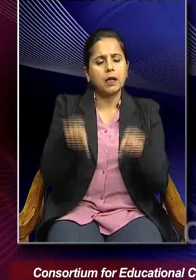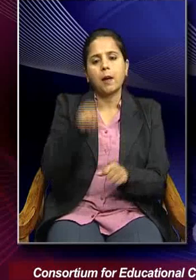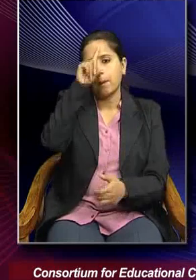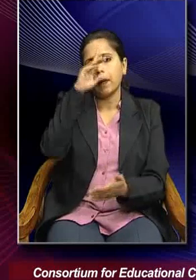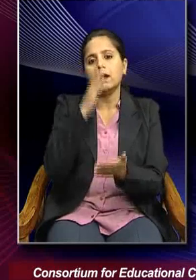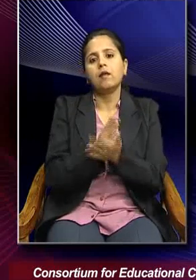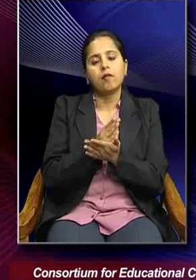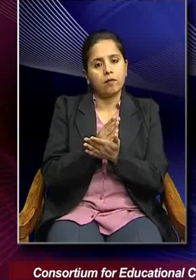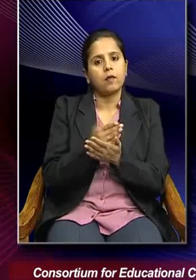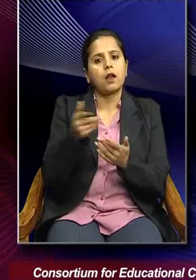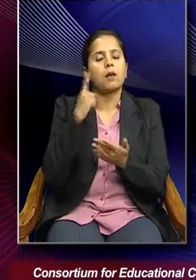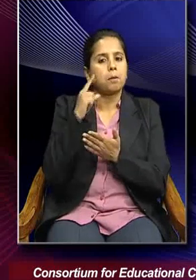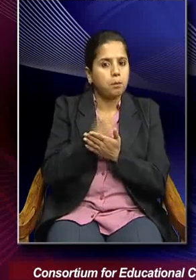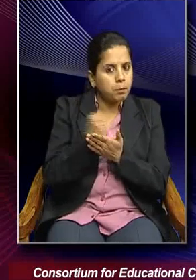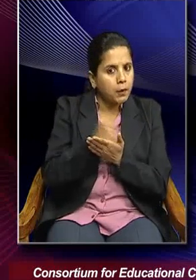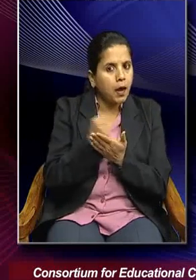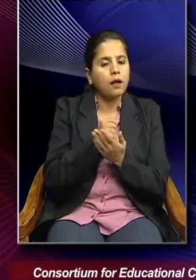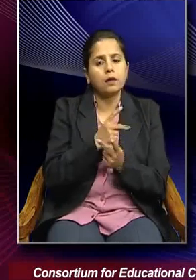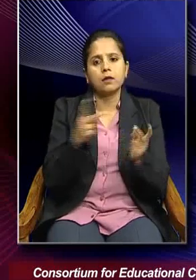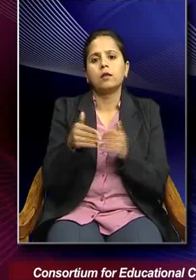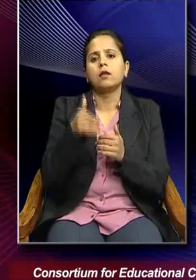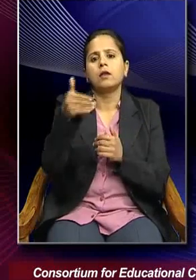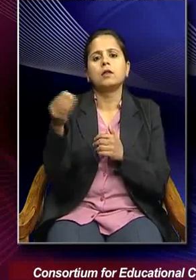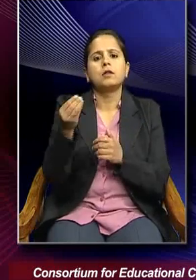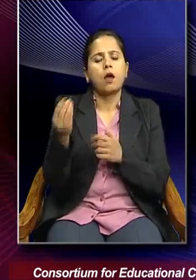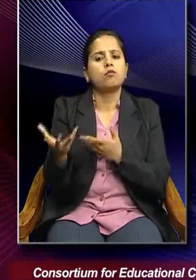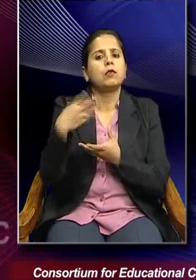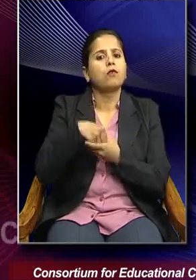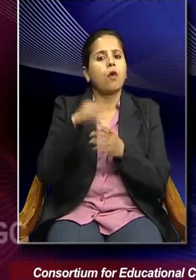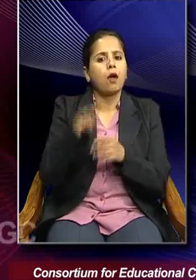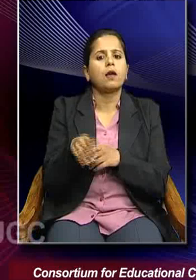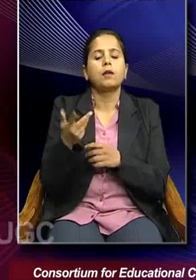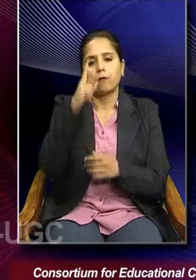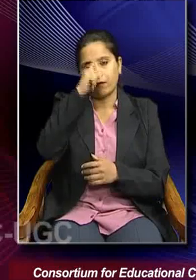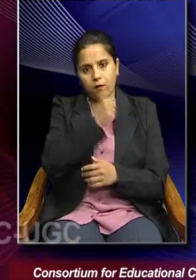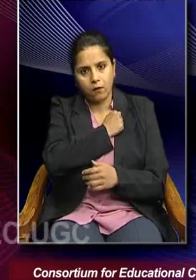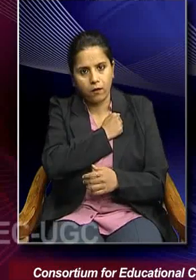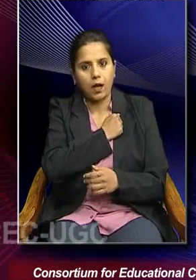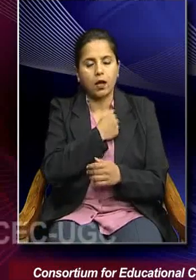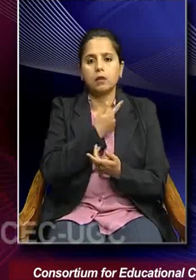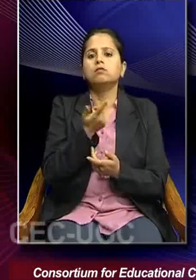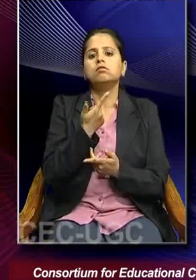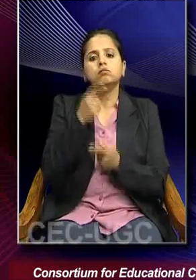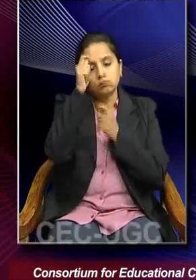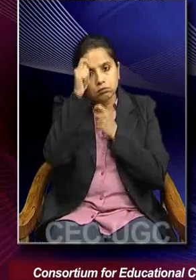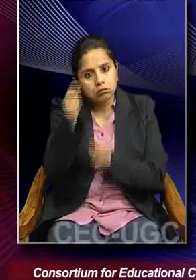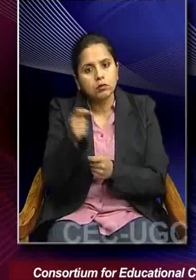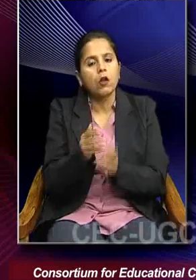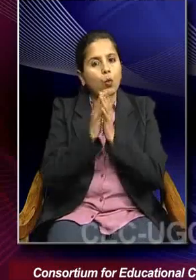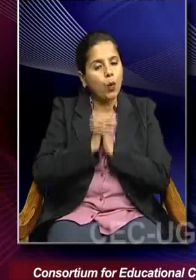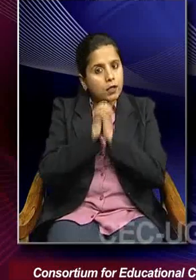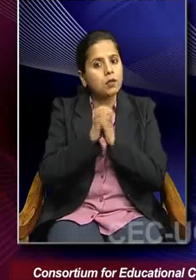beliefs and practices that often involves faith, devotion and worship